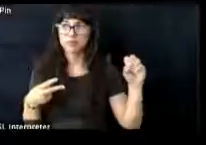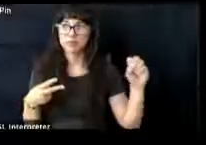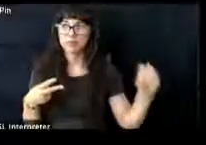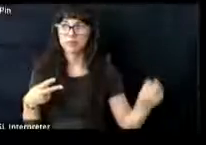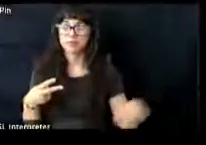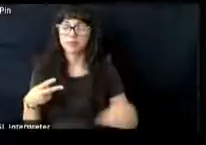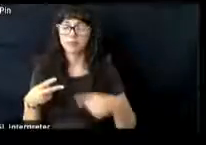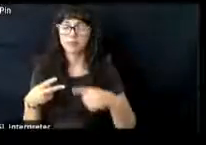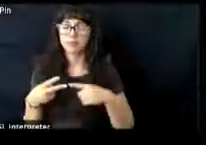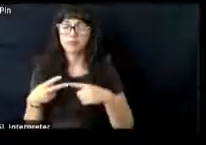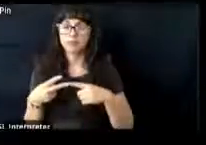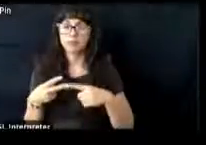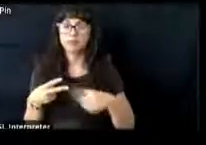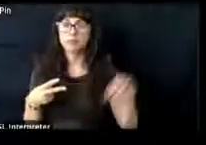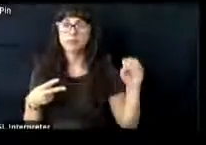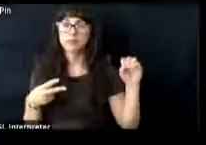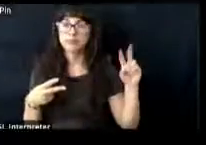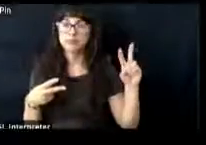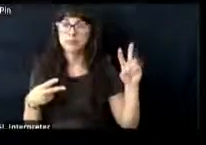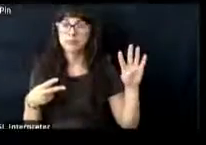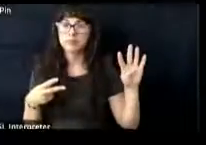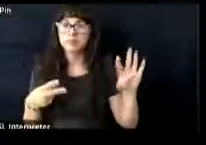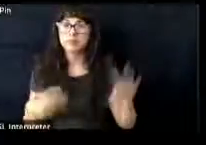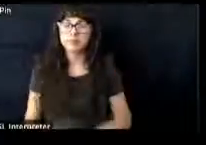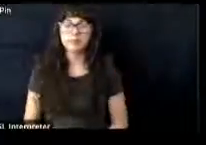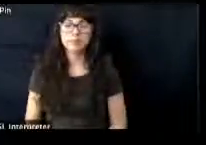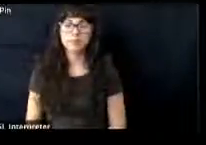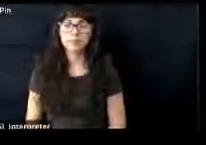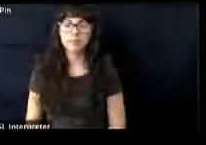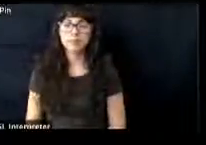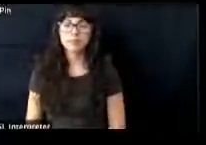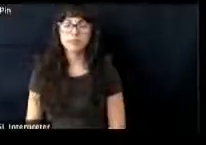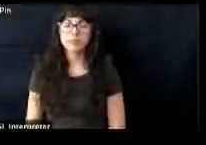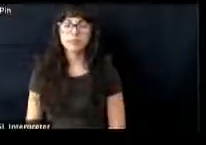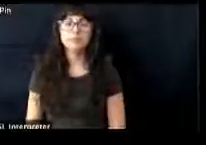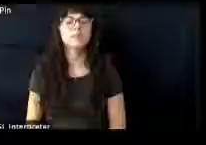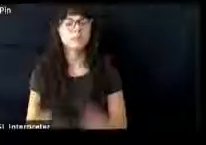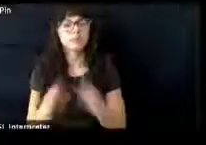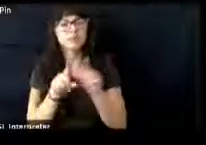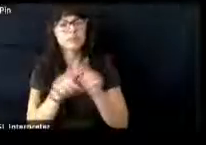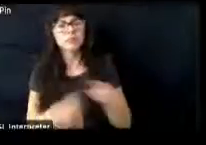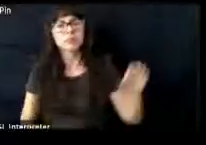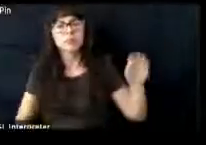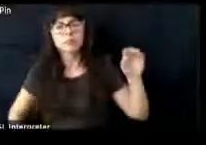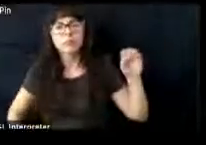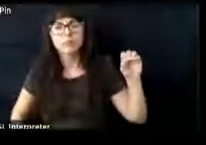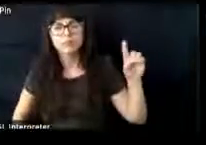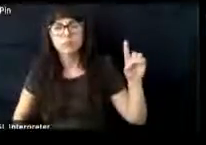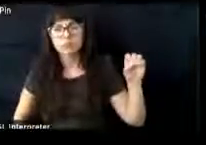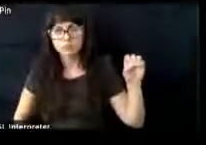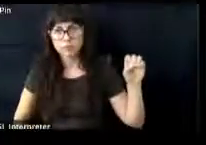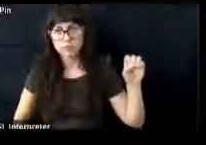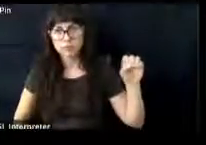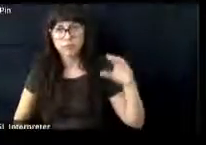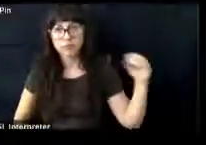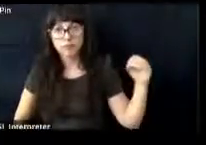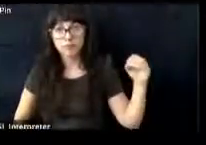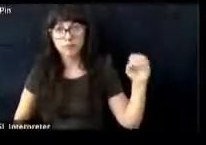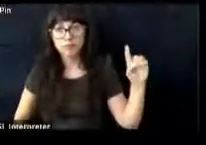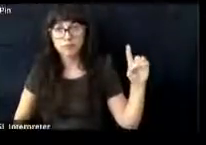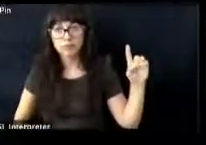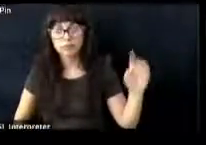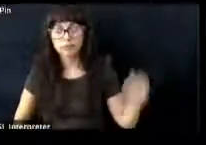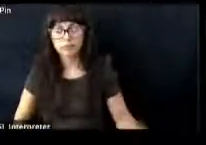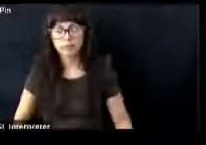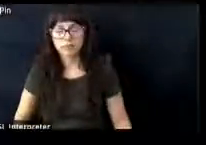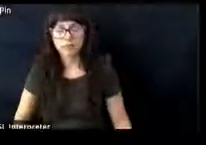And up next will be 024. And I'd like to invite 010 and 011 to